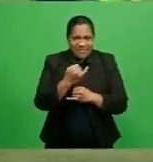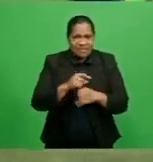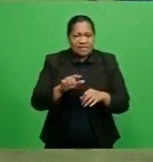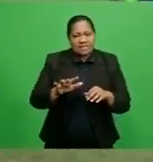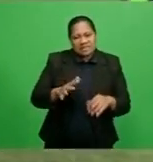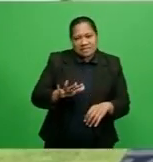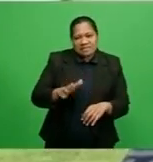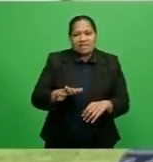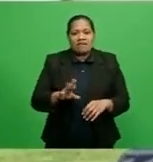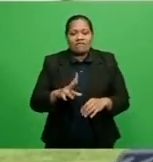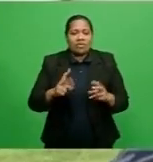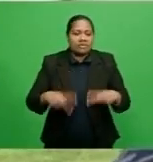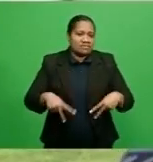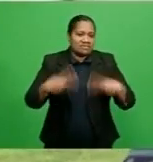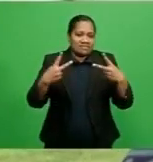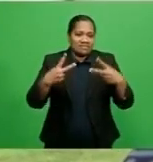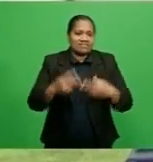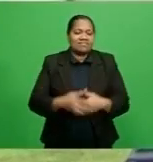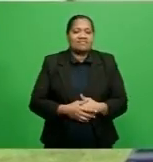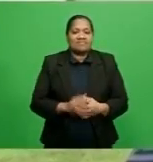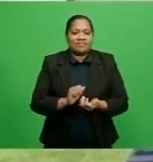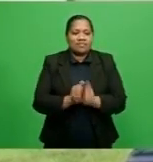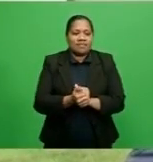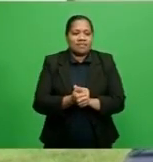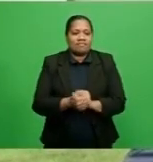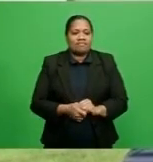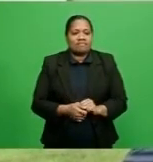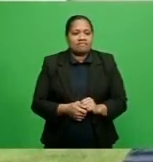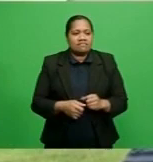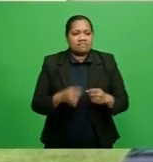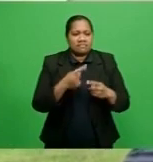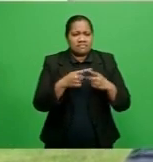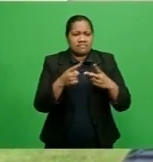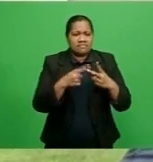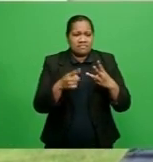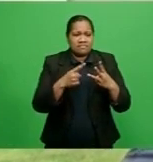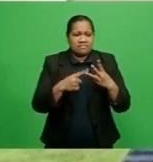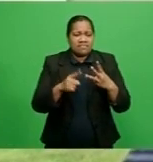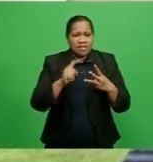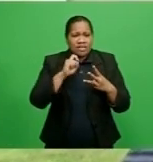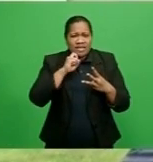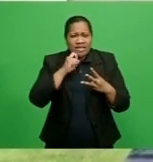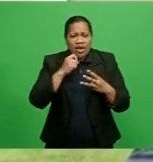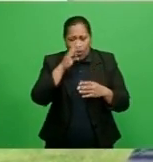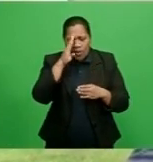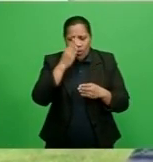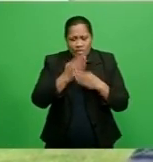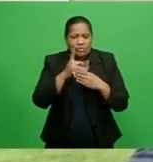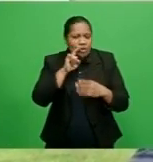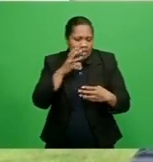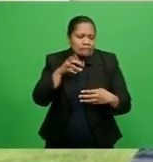semi-final clash. Christopher and Veravo and all those guys are going to make it. I hope they were going to make it, but they're not.